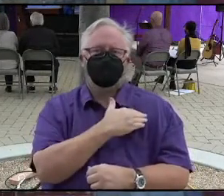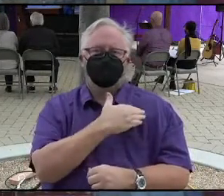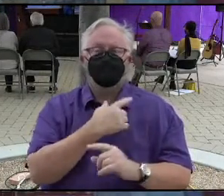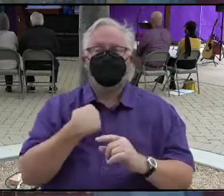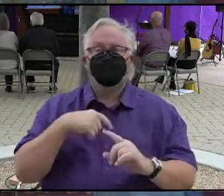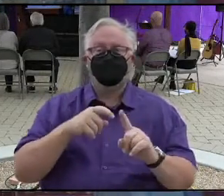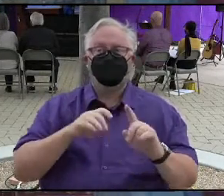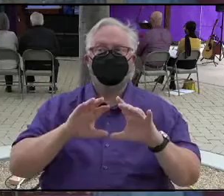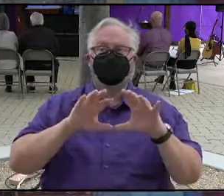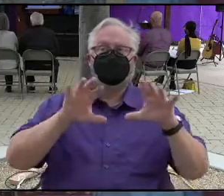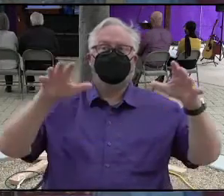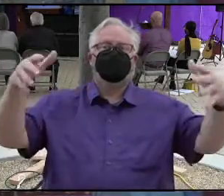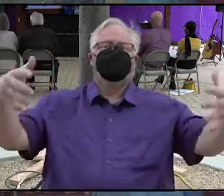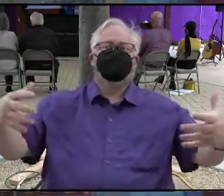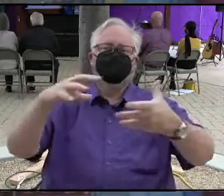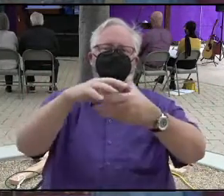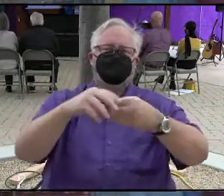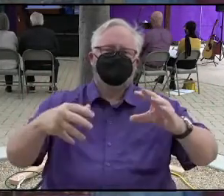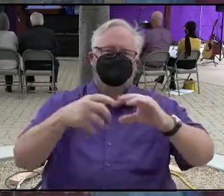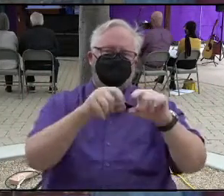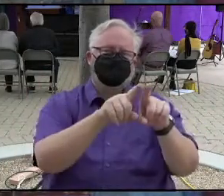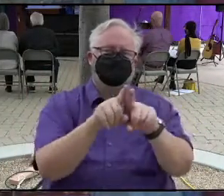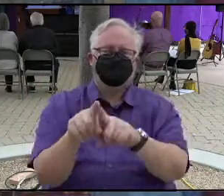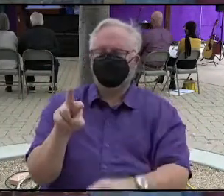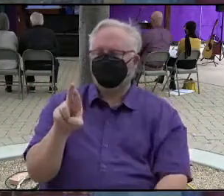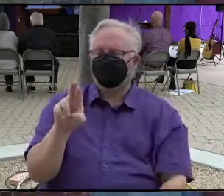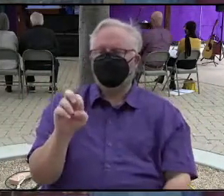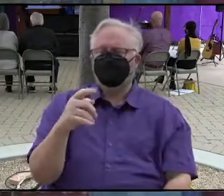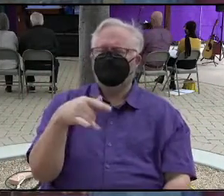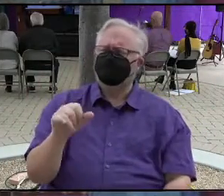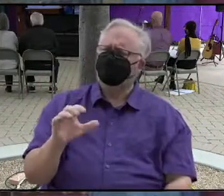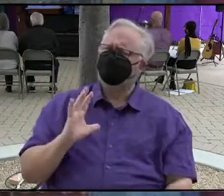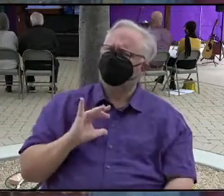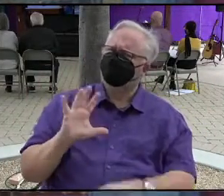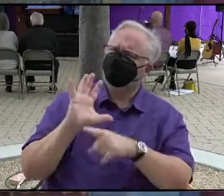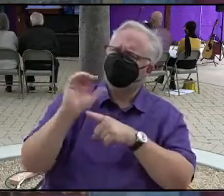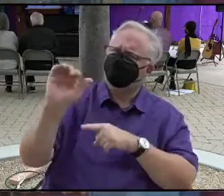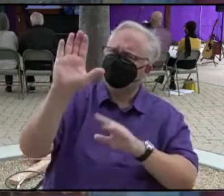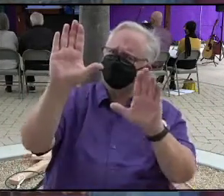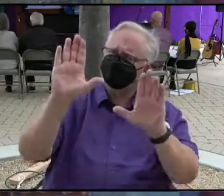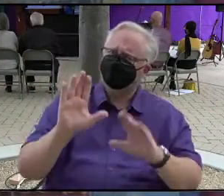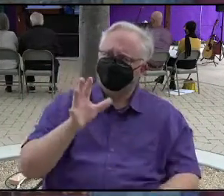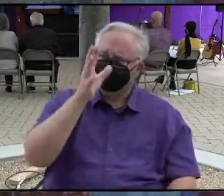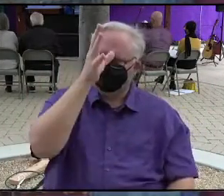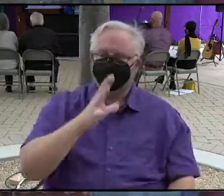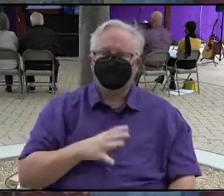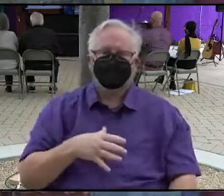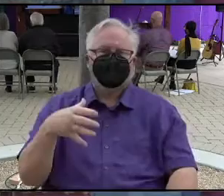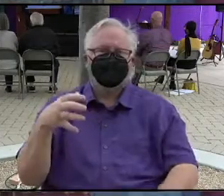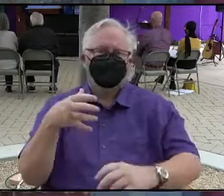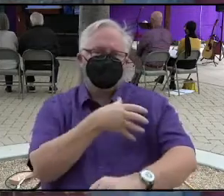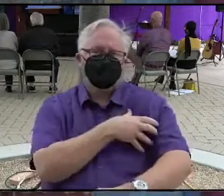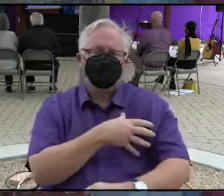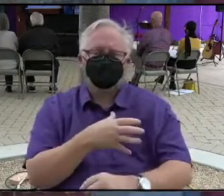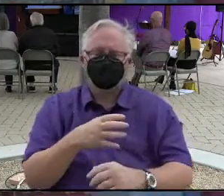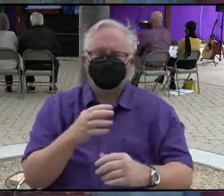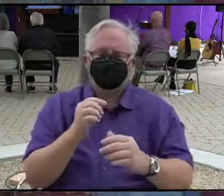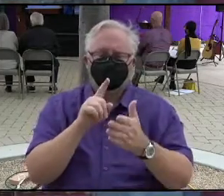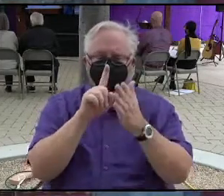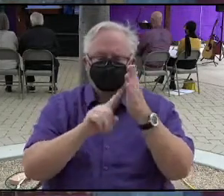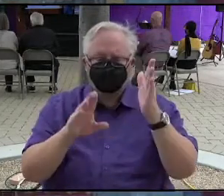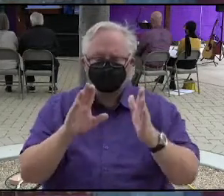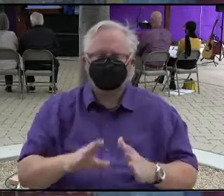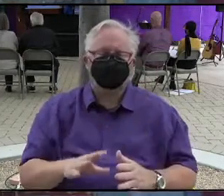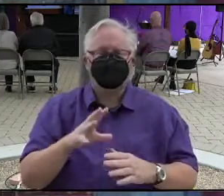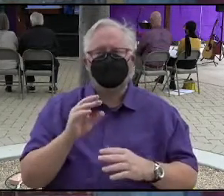collective stories. Reggie is a pretty awesome dude. He's a powerful scholar, educator, and consultant on